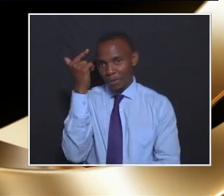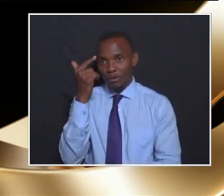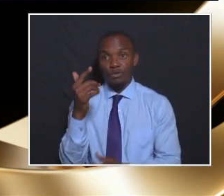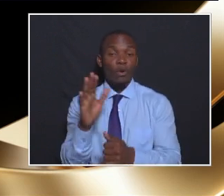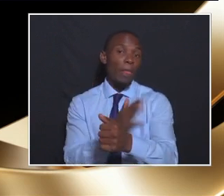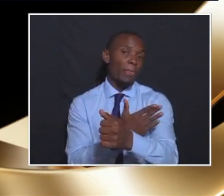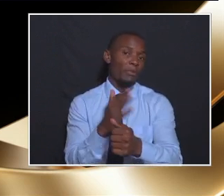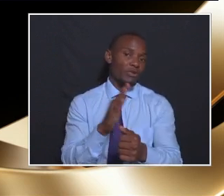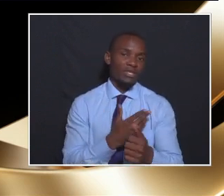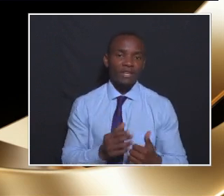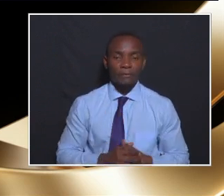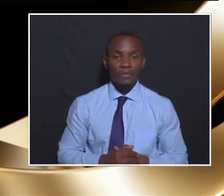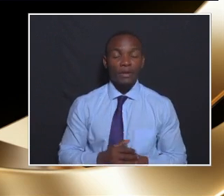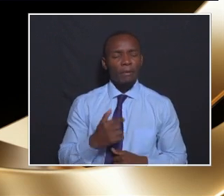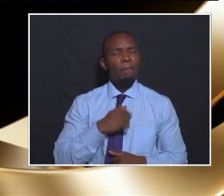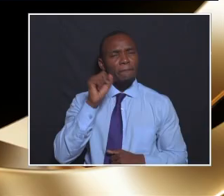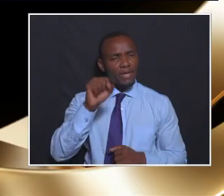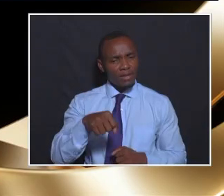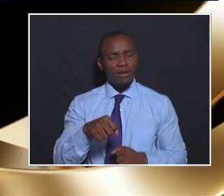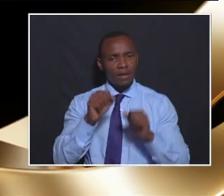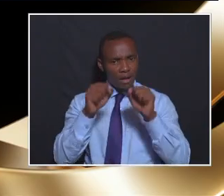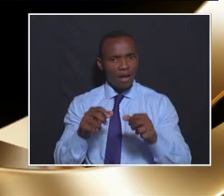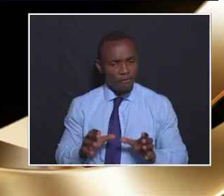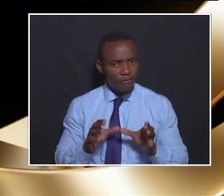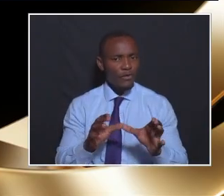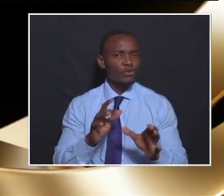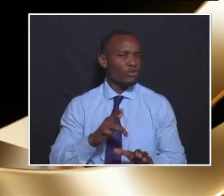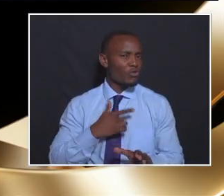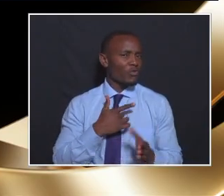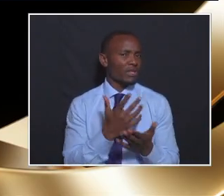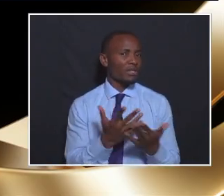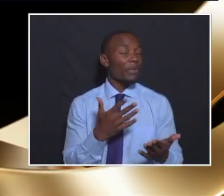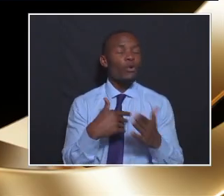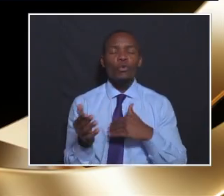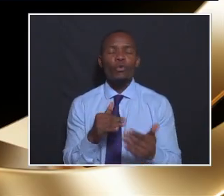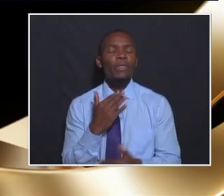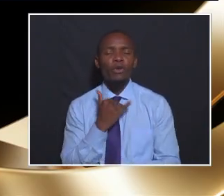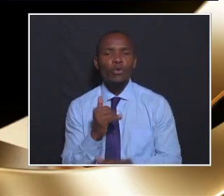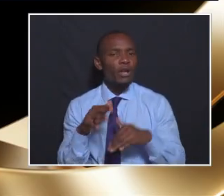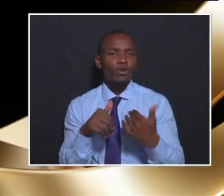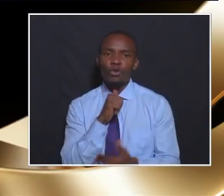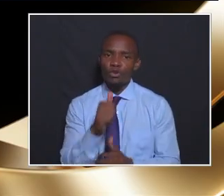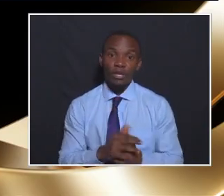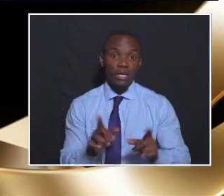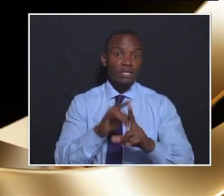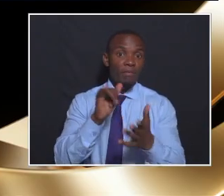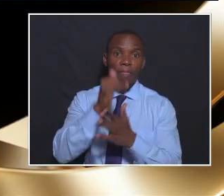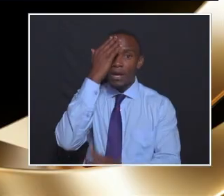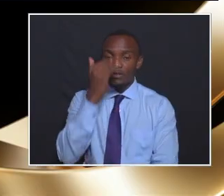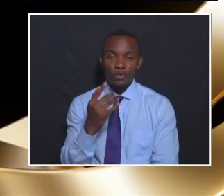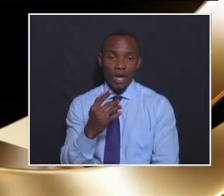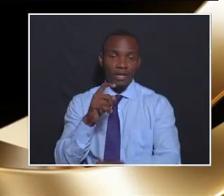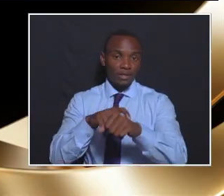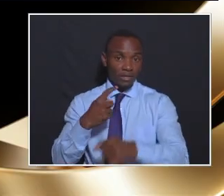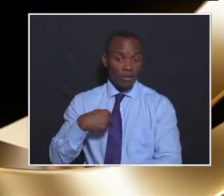of music. I can force you to feel a certain way, whether you want it or not. And that's why when we're doing audio, we use it. It's a